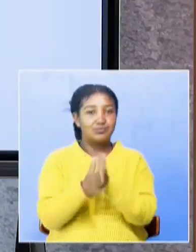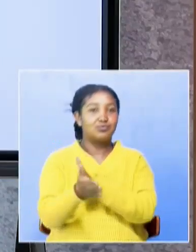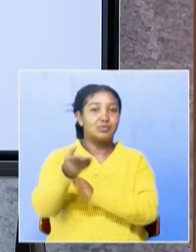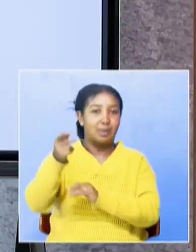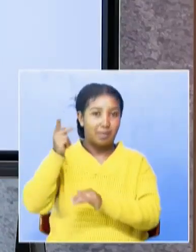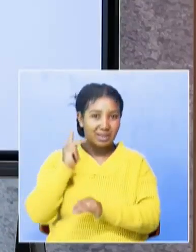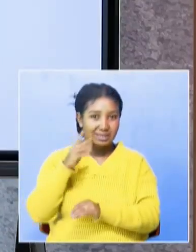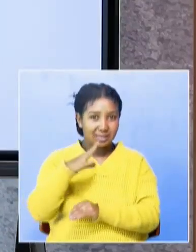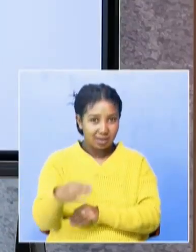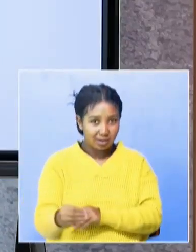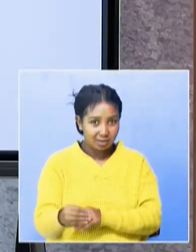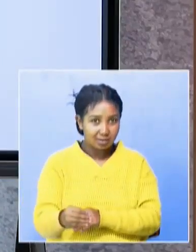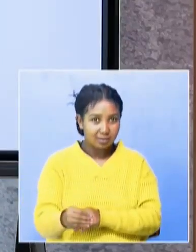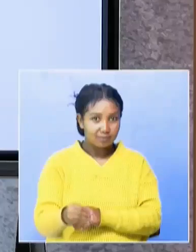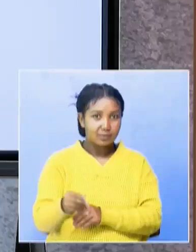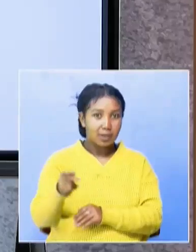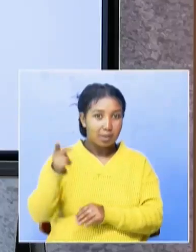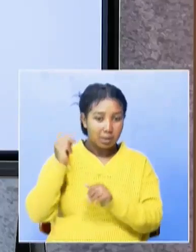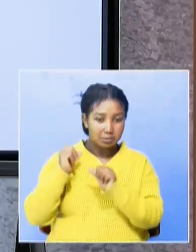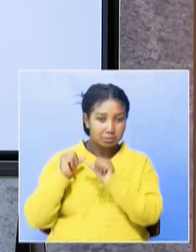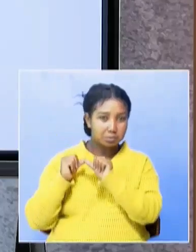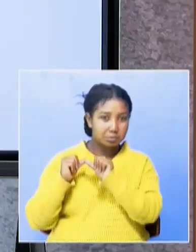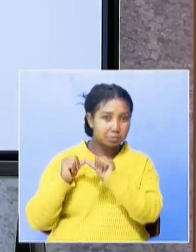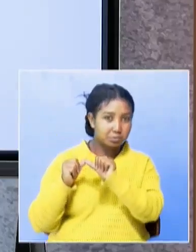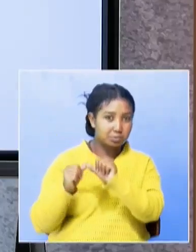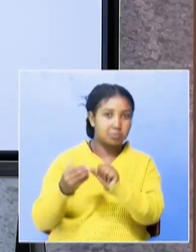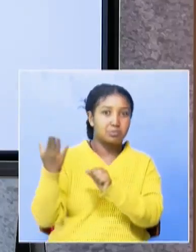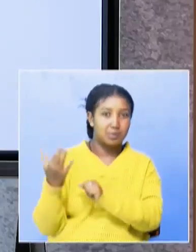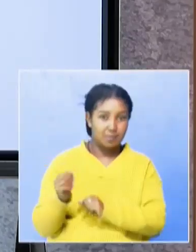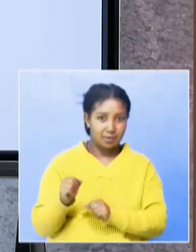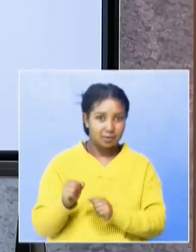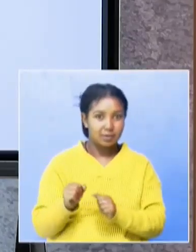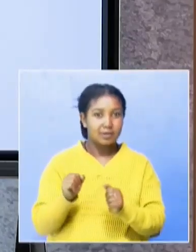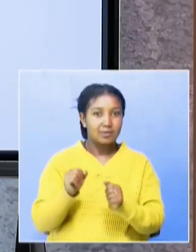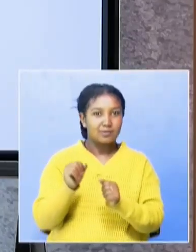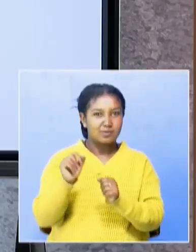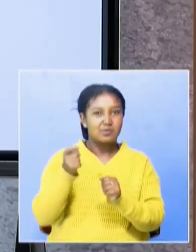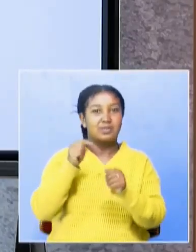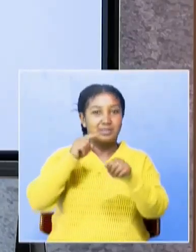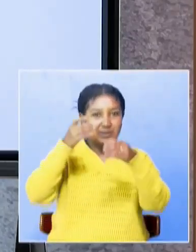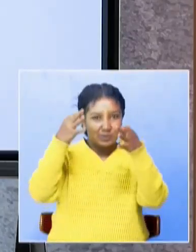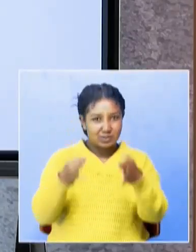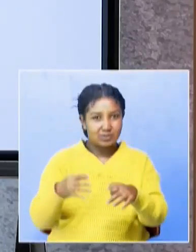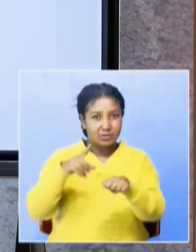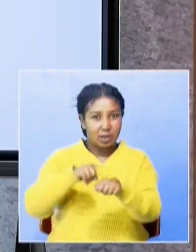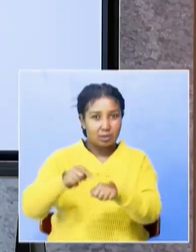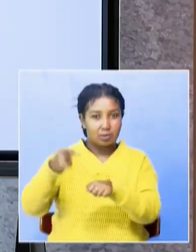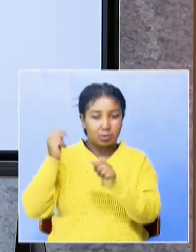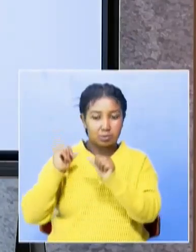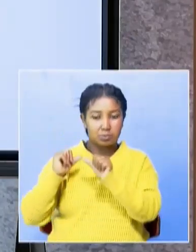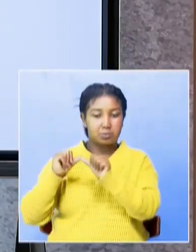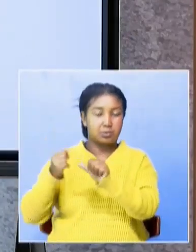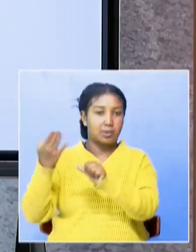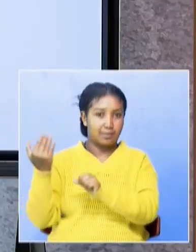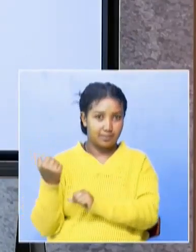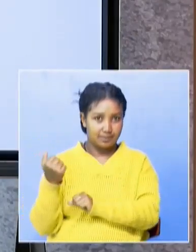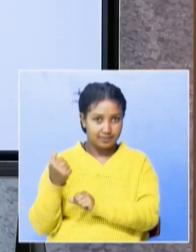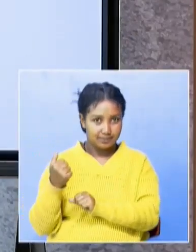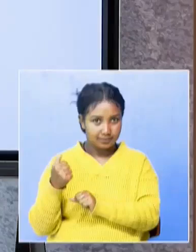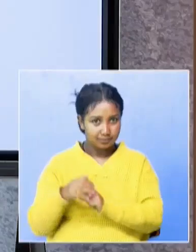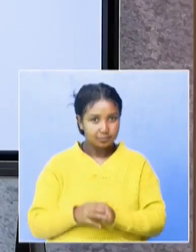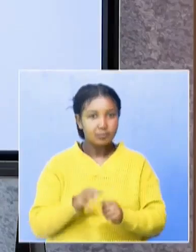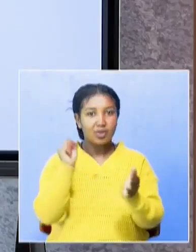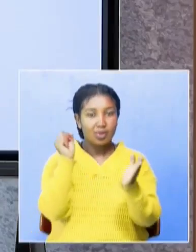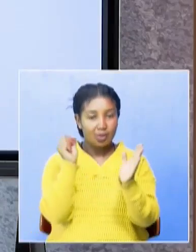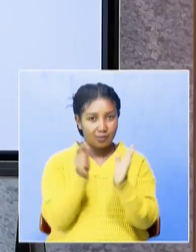past and which was ongoing. For a specific time, it was ongoing. Okay?